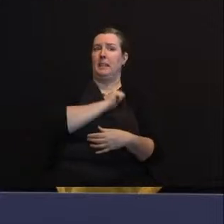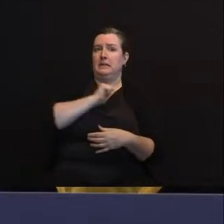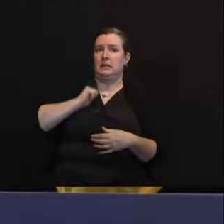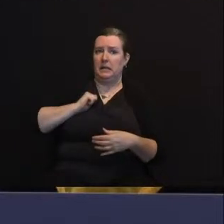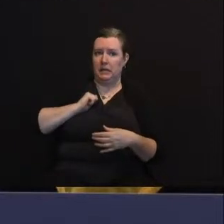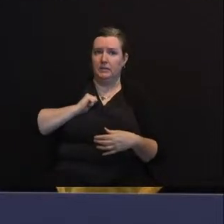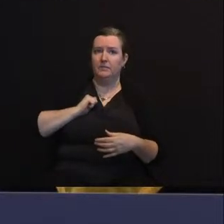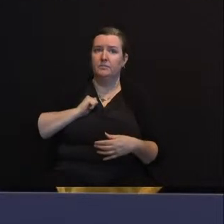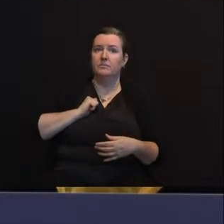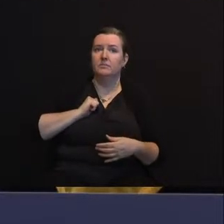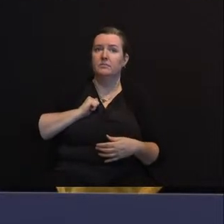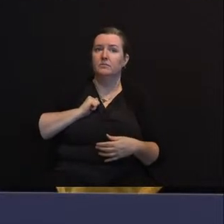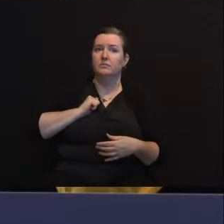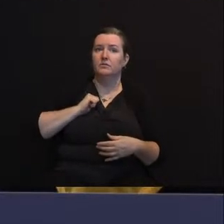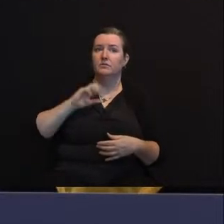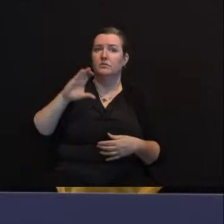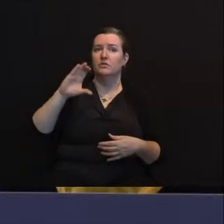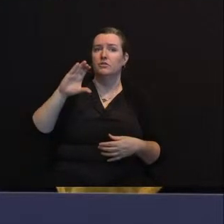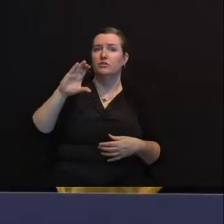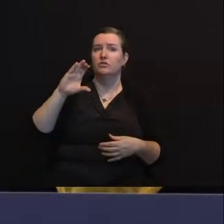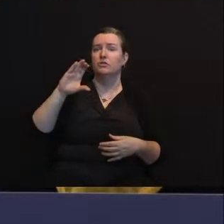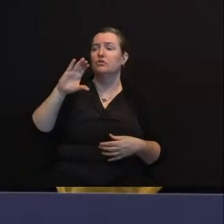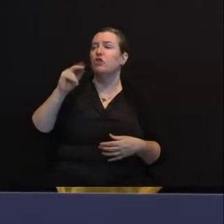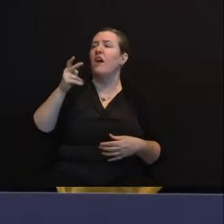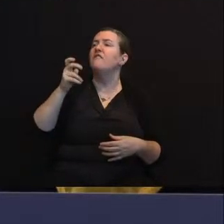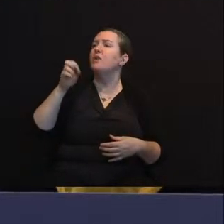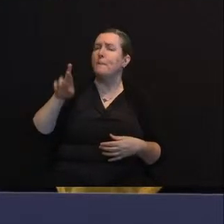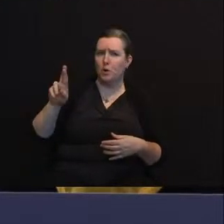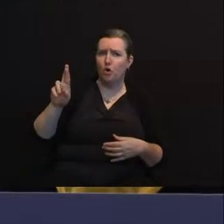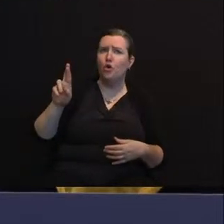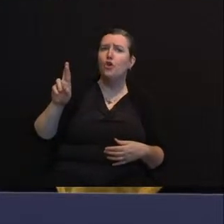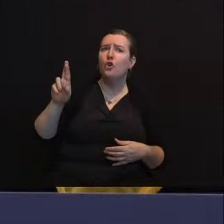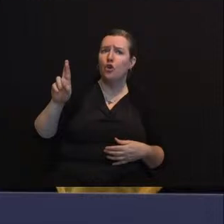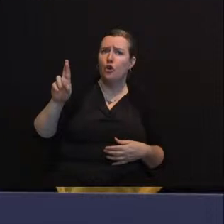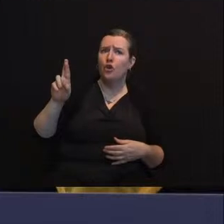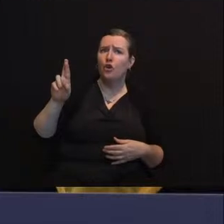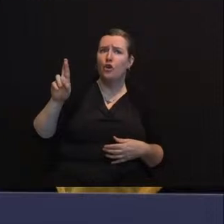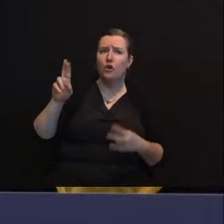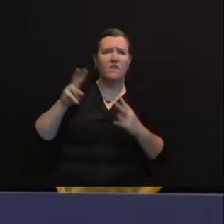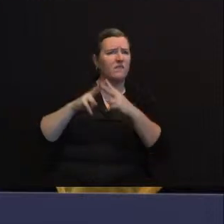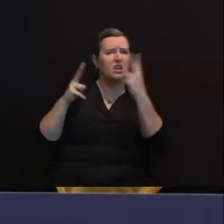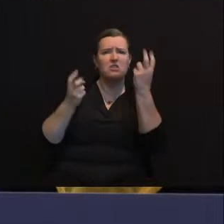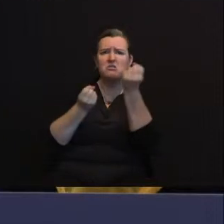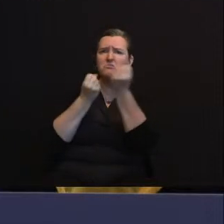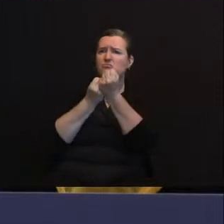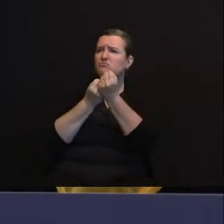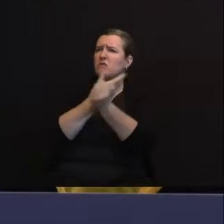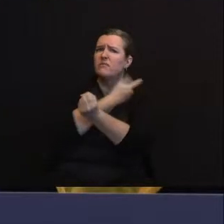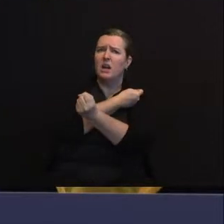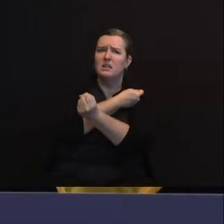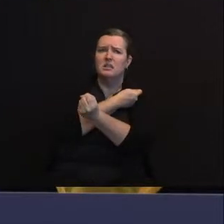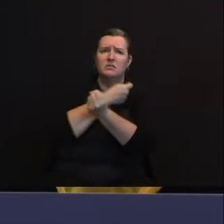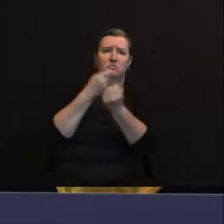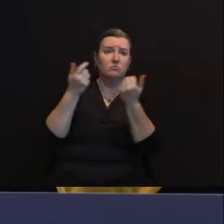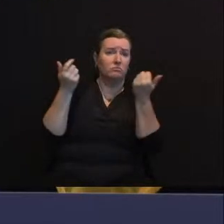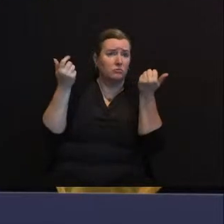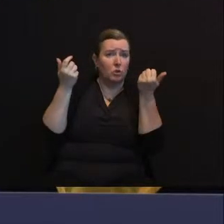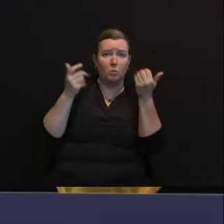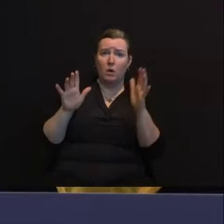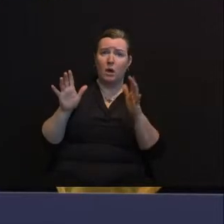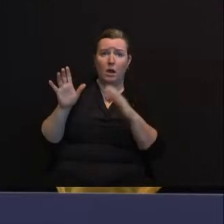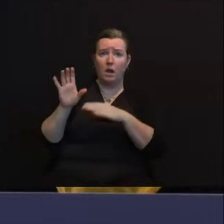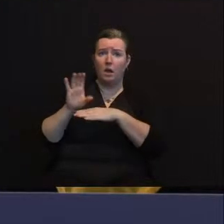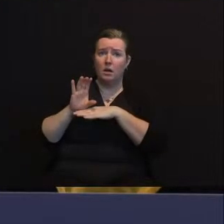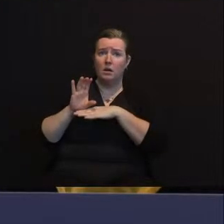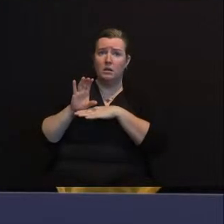pro-vaccine, wants a bill that says there will be no mandatory vaccine order. If such a bill is passed, what would